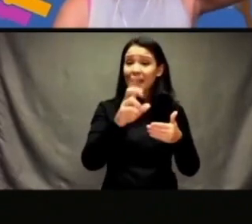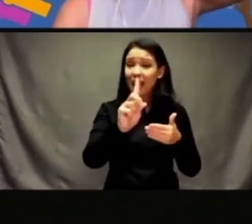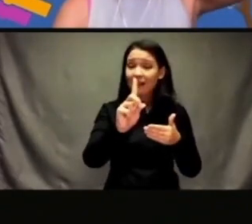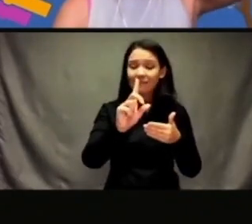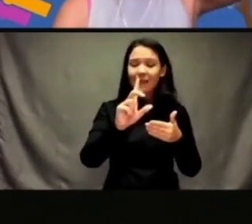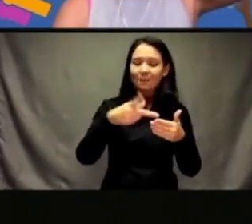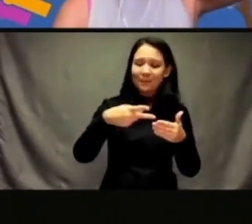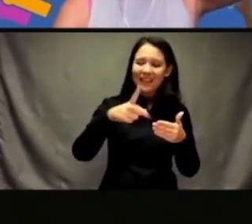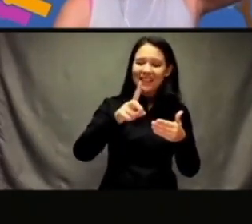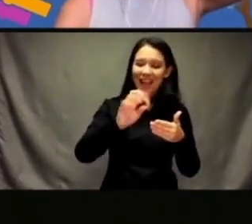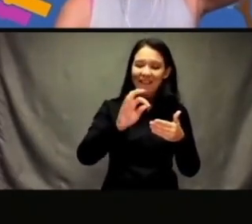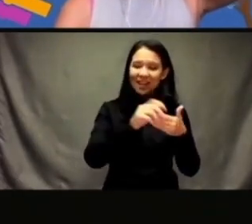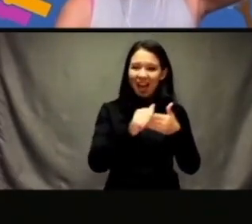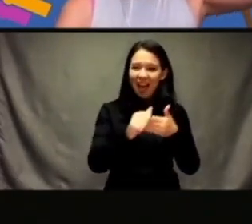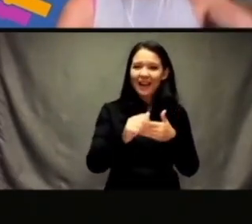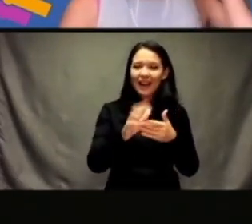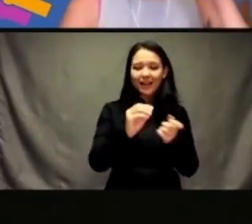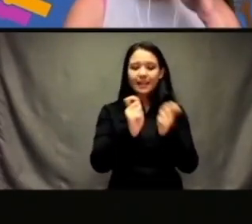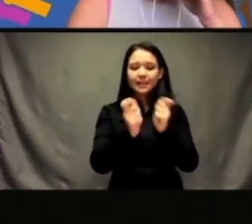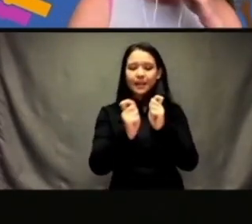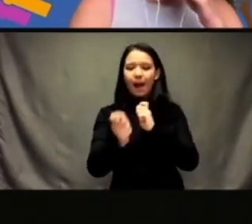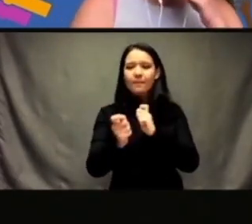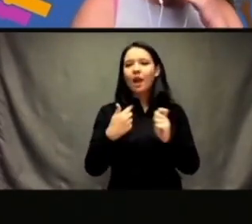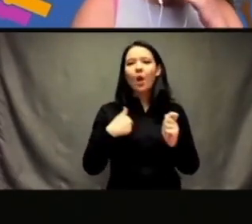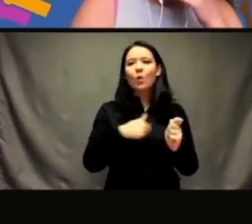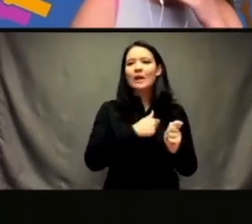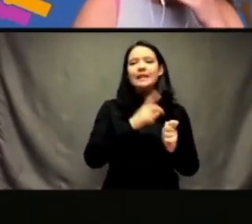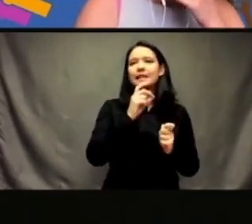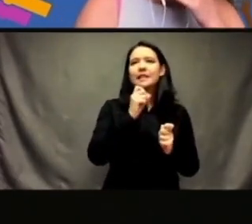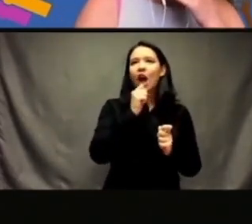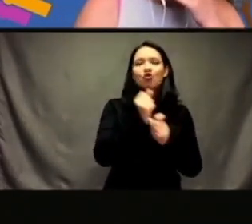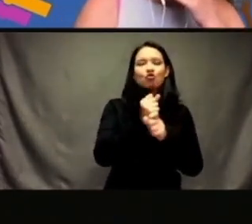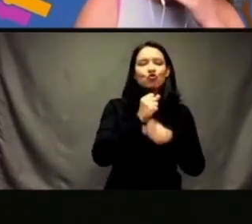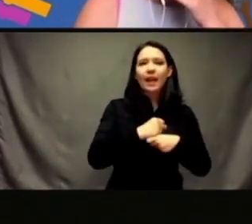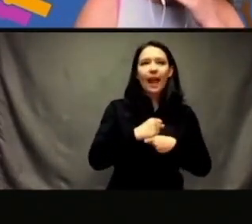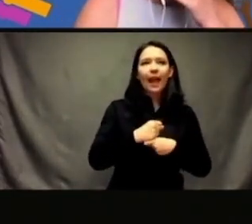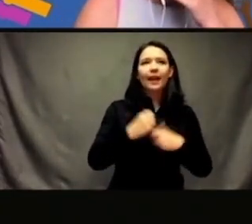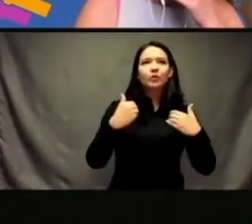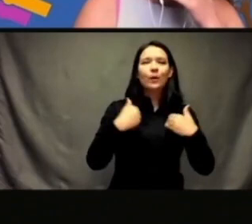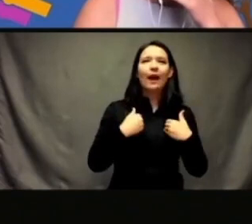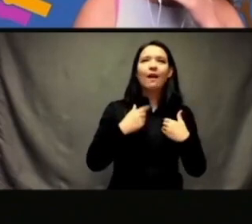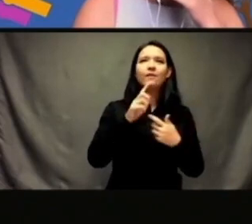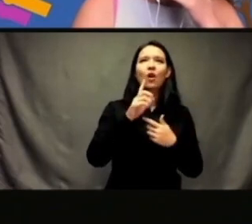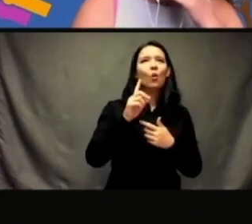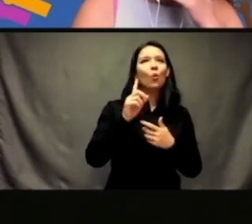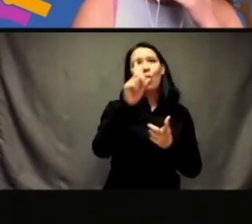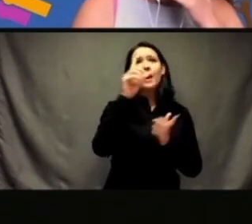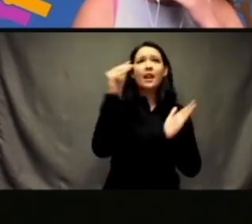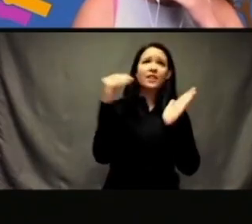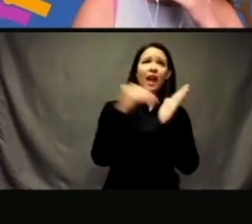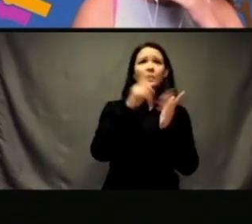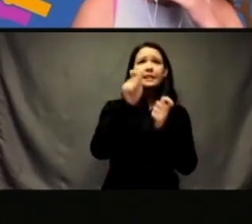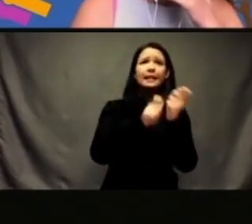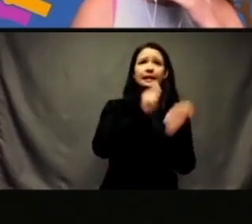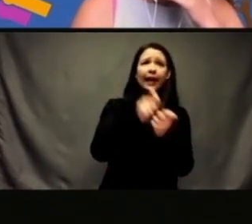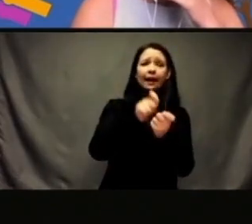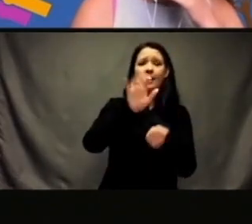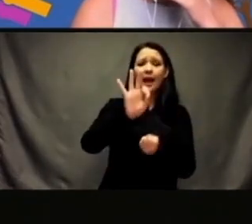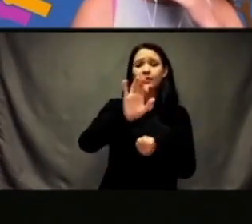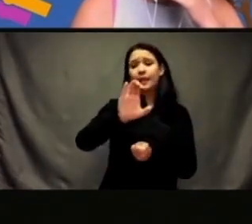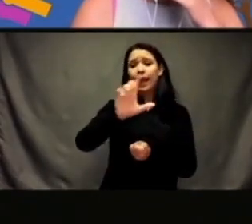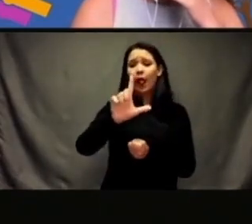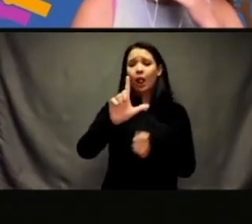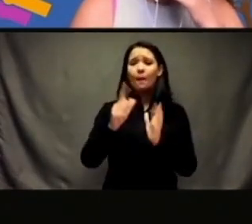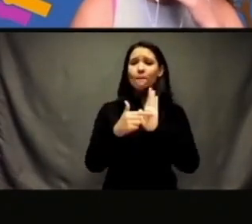We didn't create the guide so that there could be 1,000 exact FCL models around the world. We wanted to